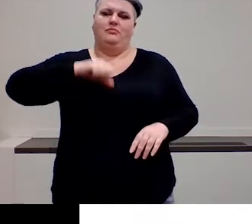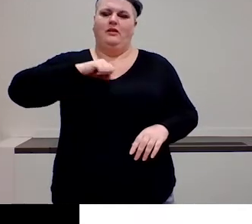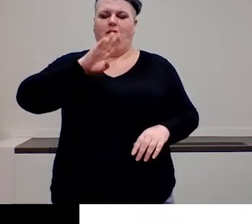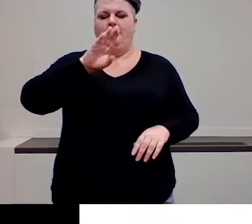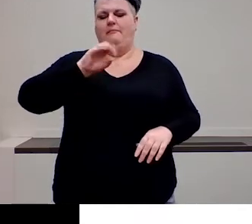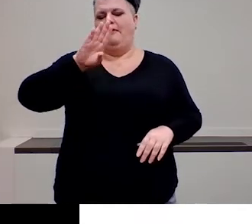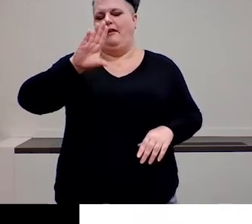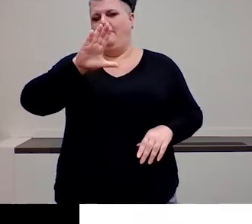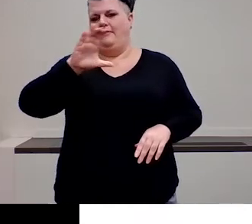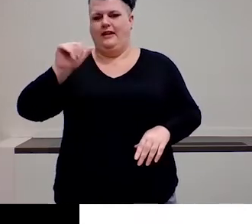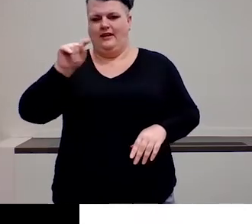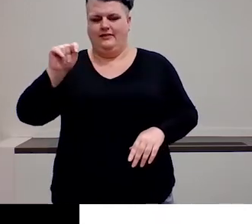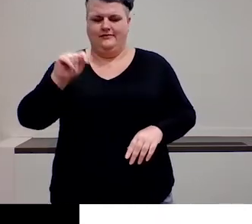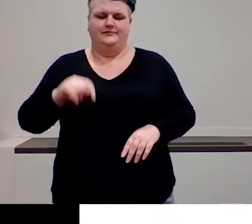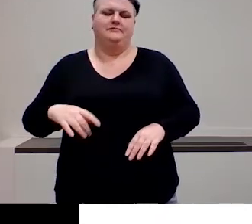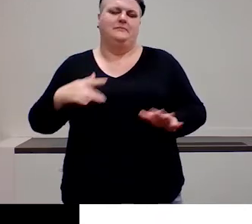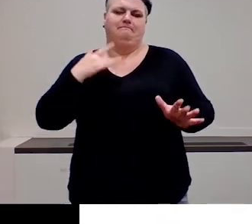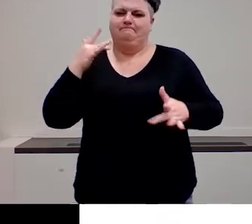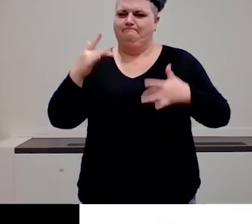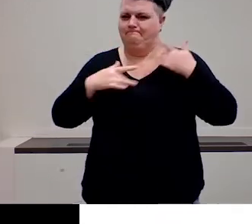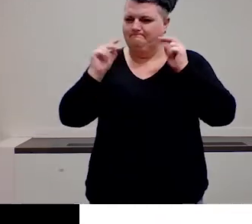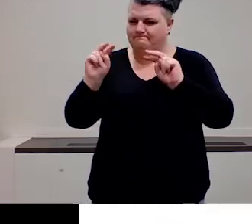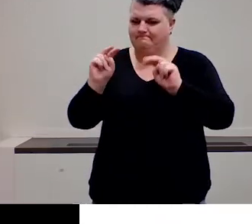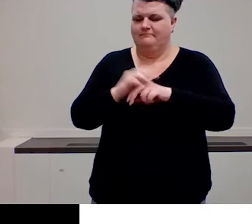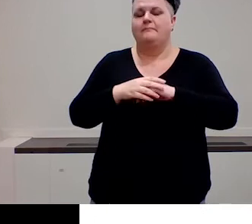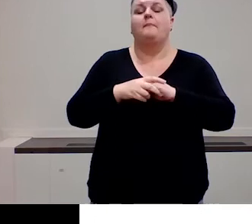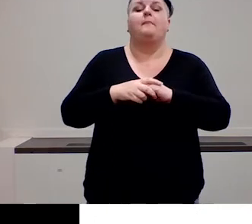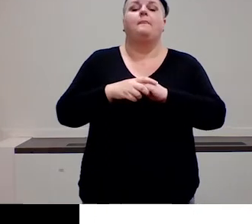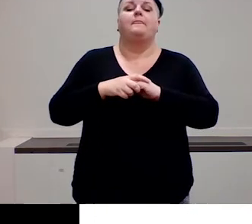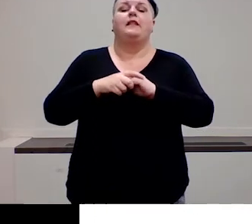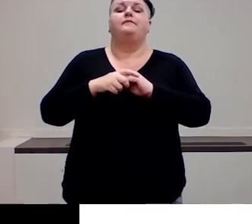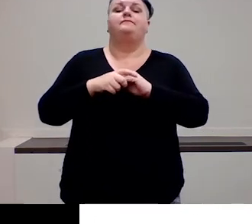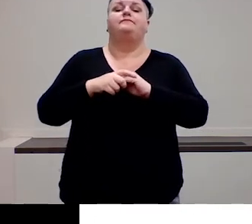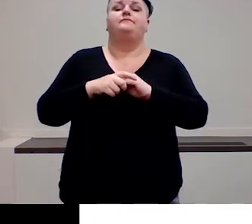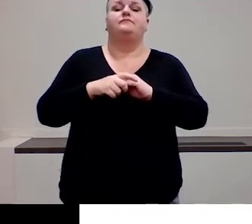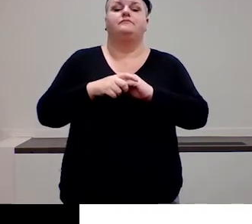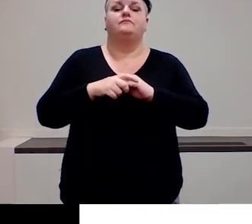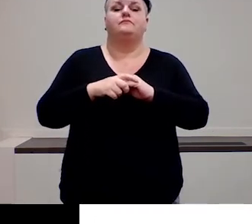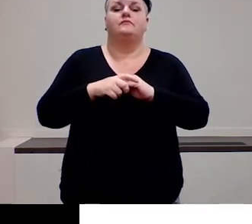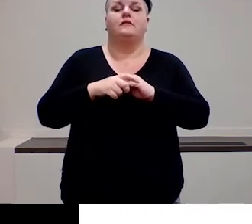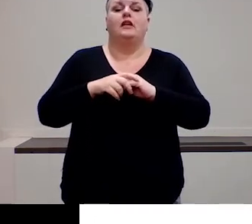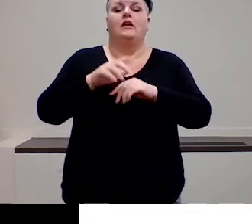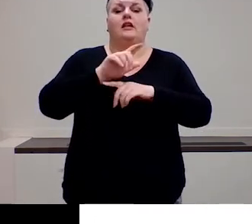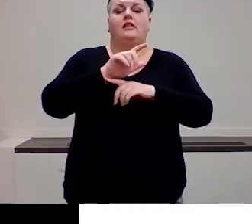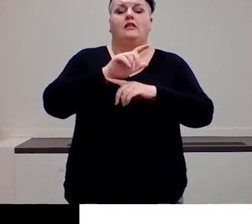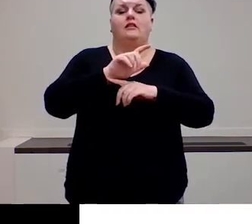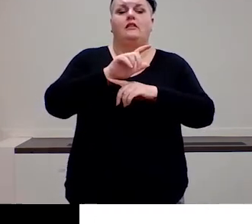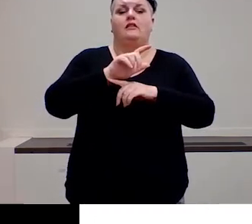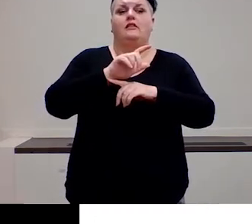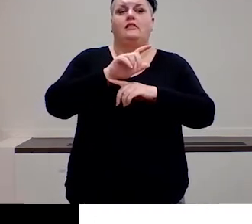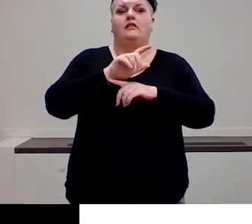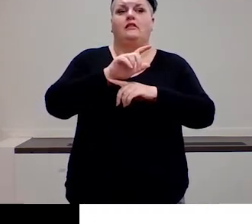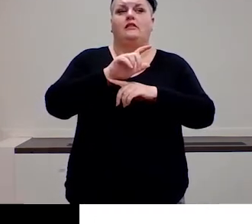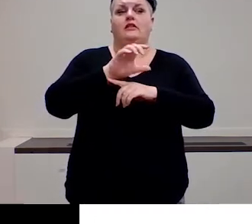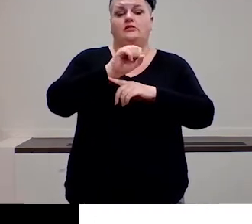Bobcat. So excited about that. The LP Stewart Academy